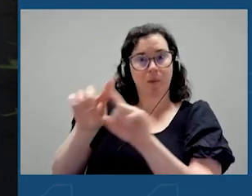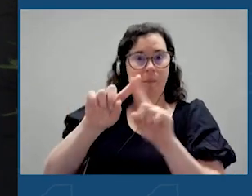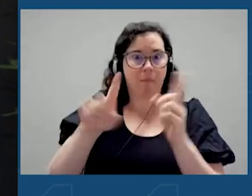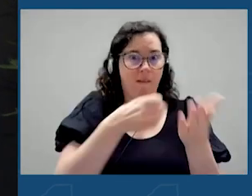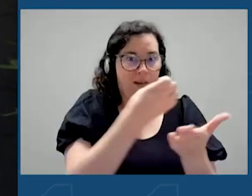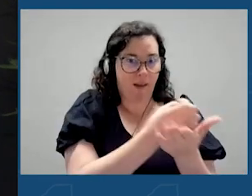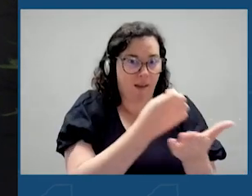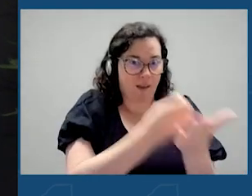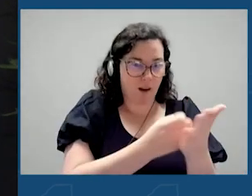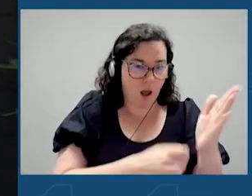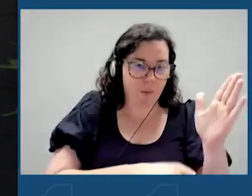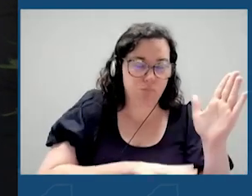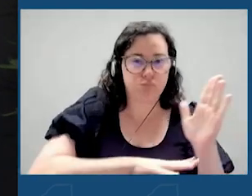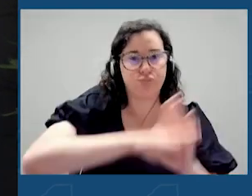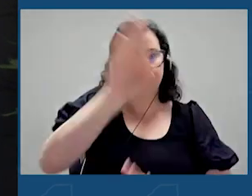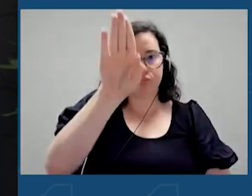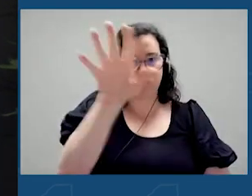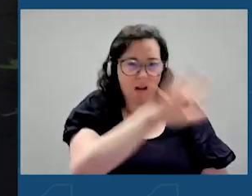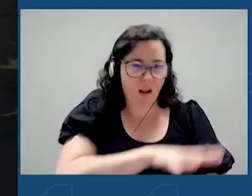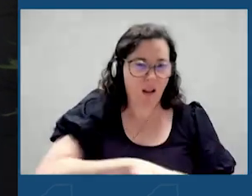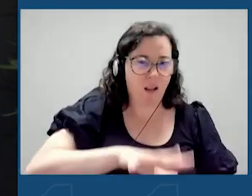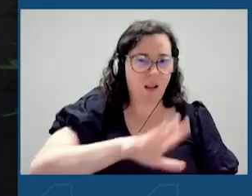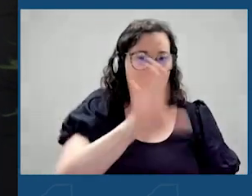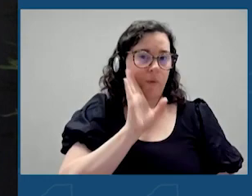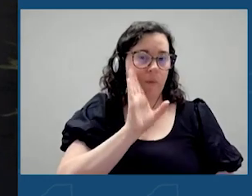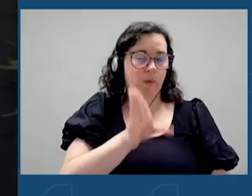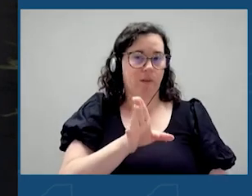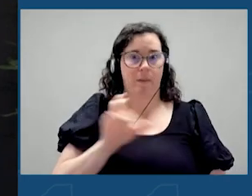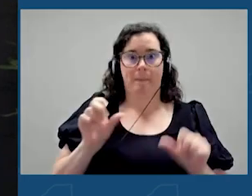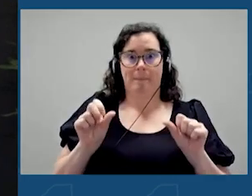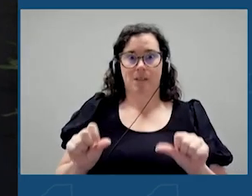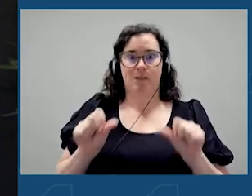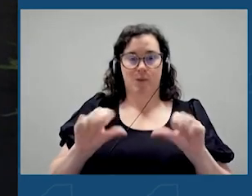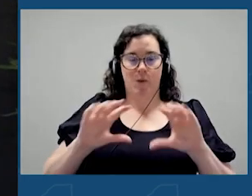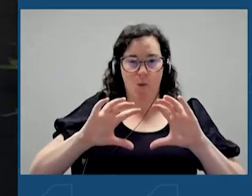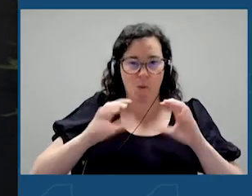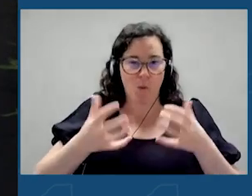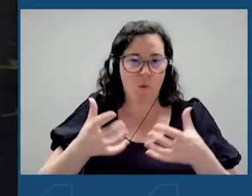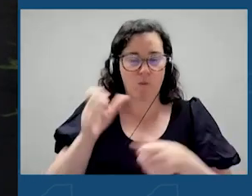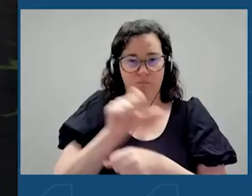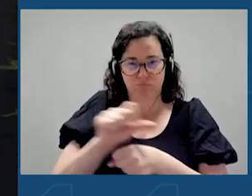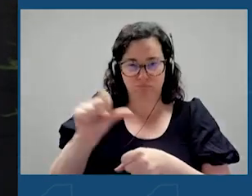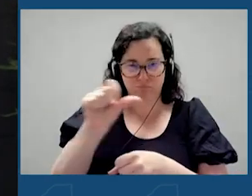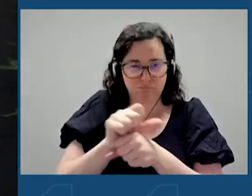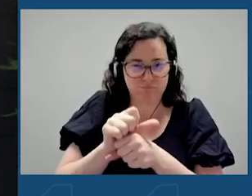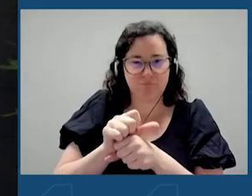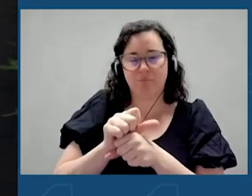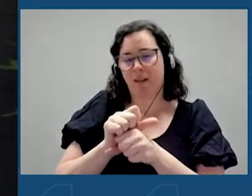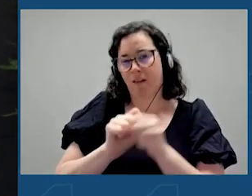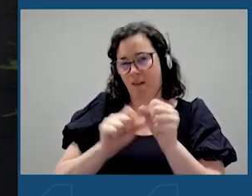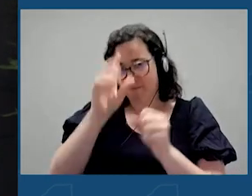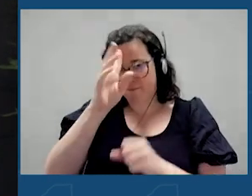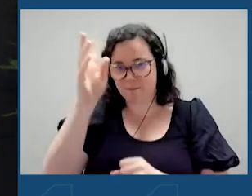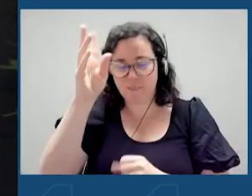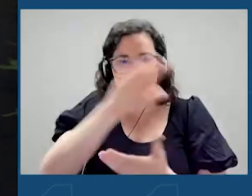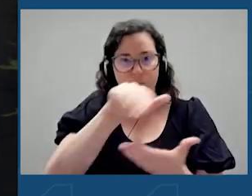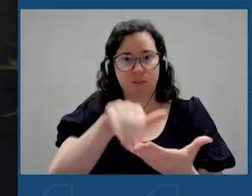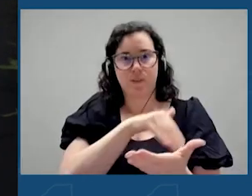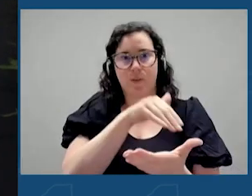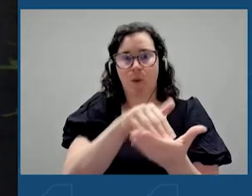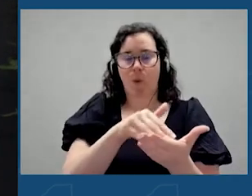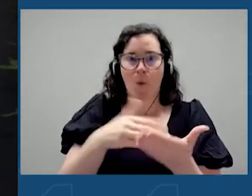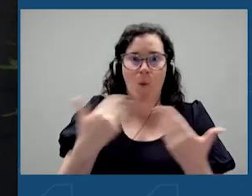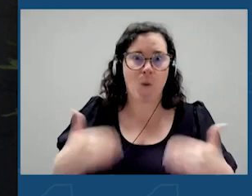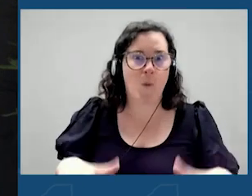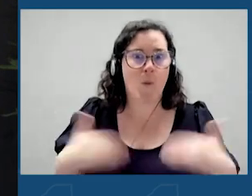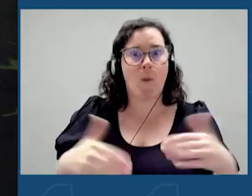region. The potential of a Workforce Innovation Center is truly limitless. Together, we will shape